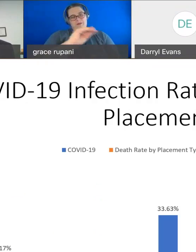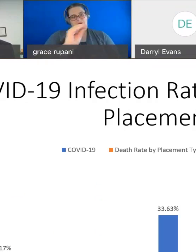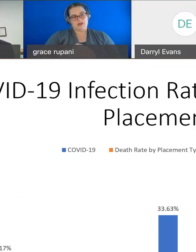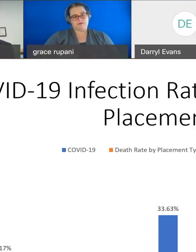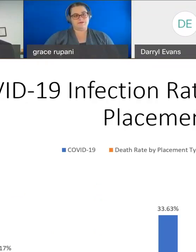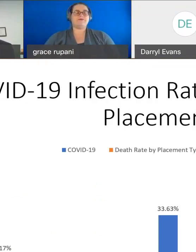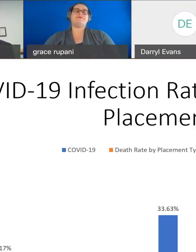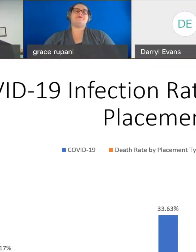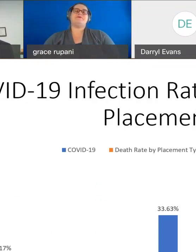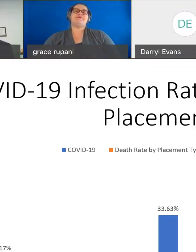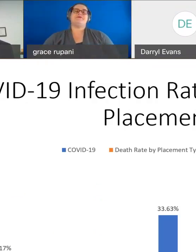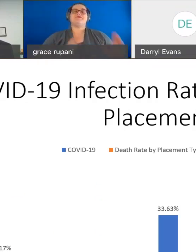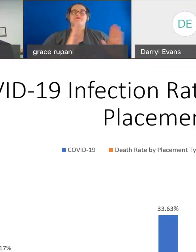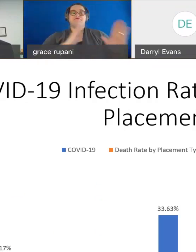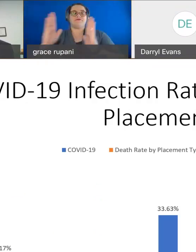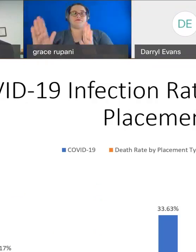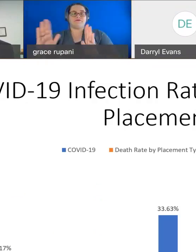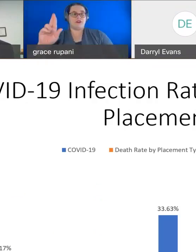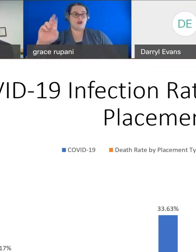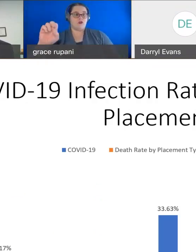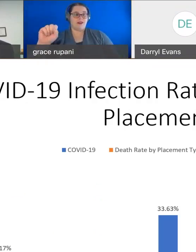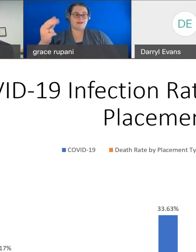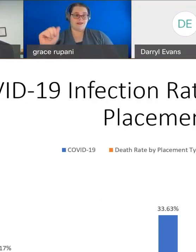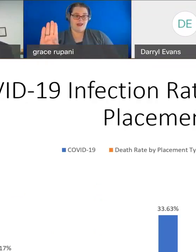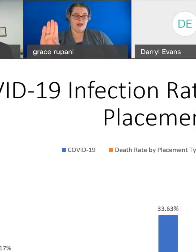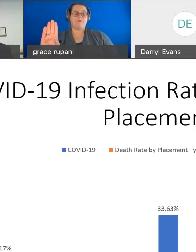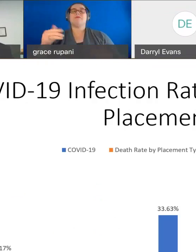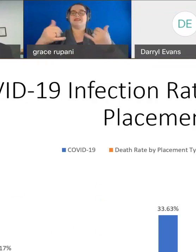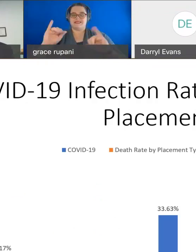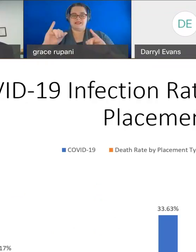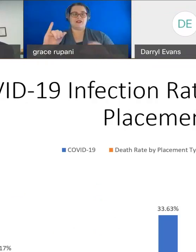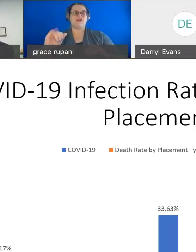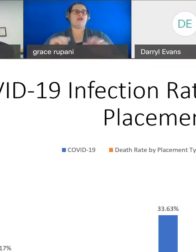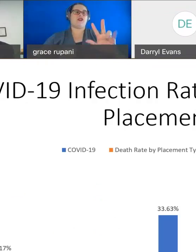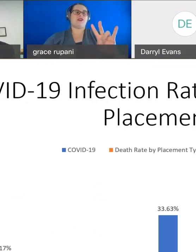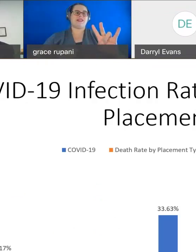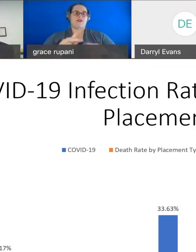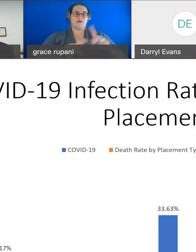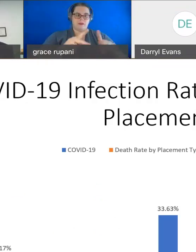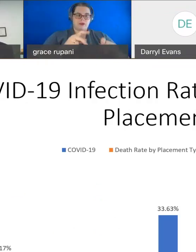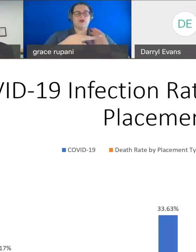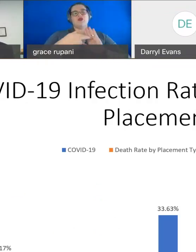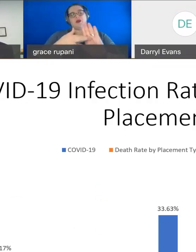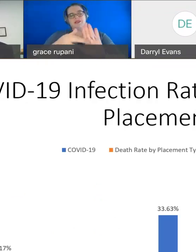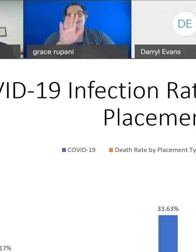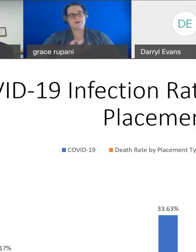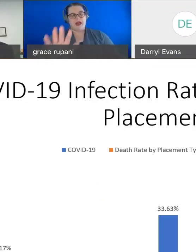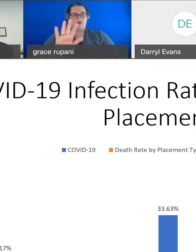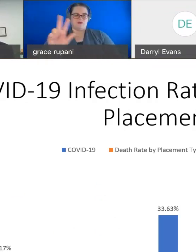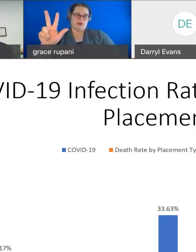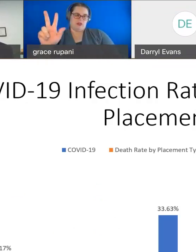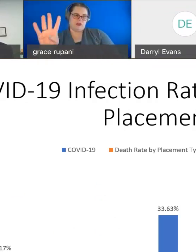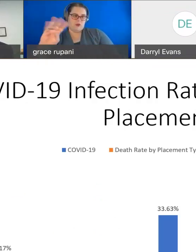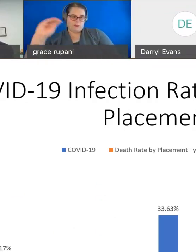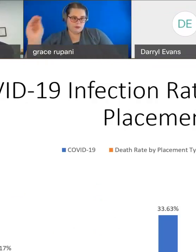In residential habilitation, it is still 37 people, which represents about 34% of people in residential